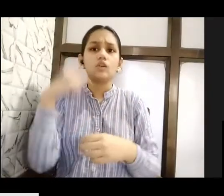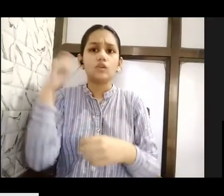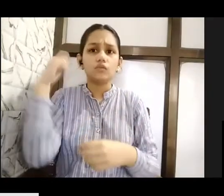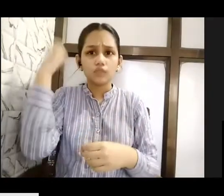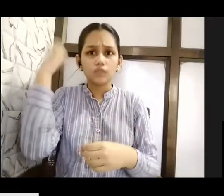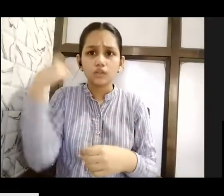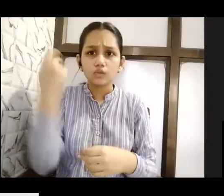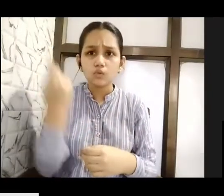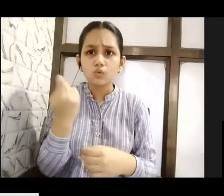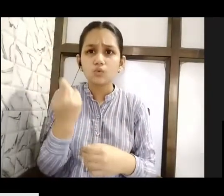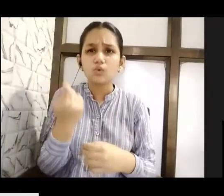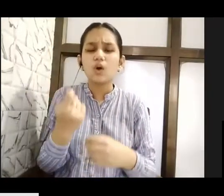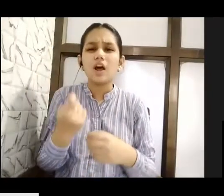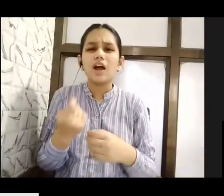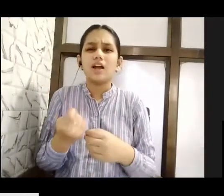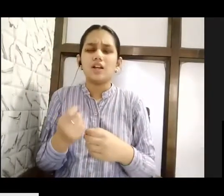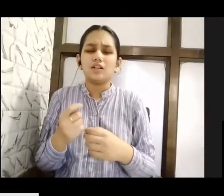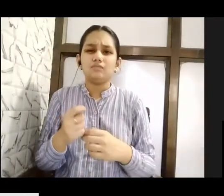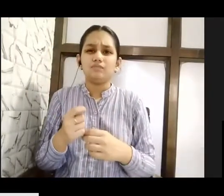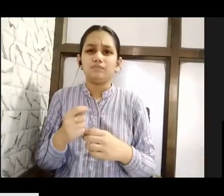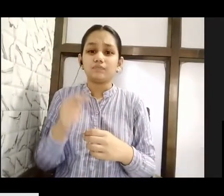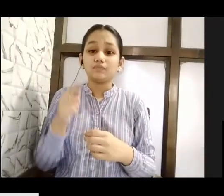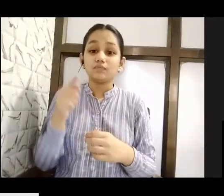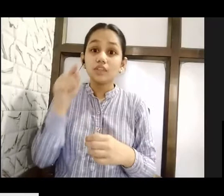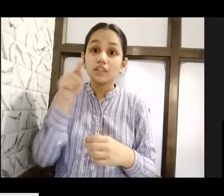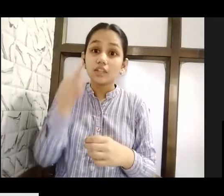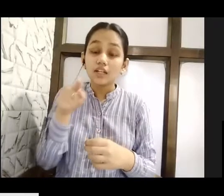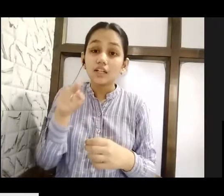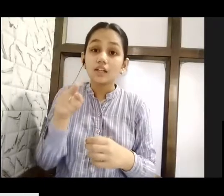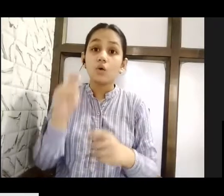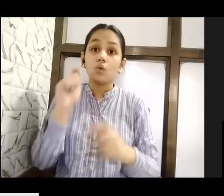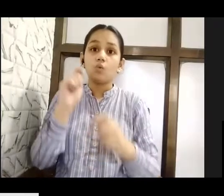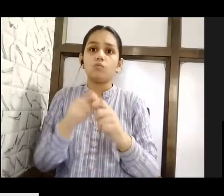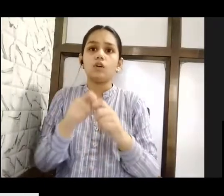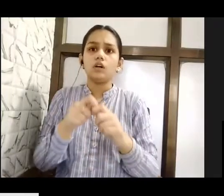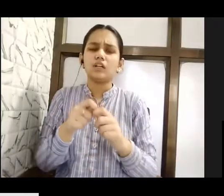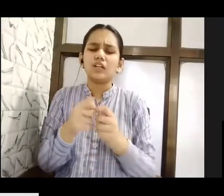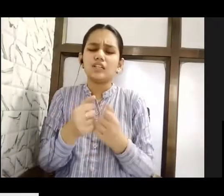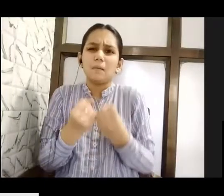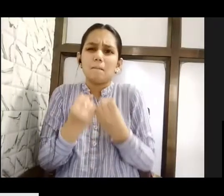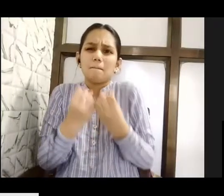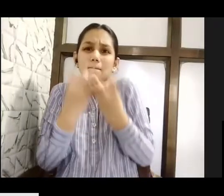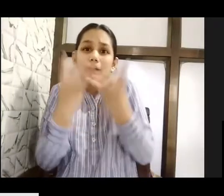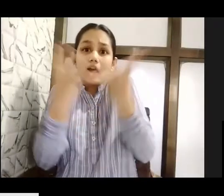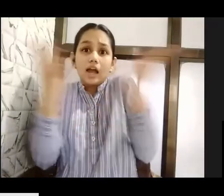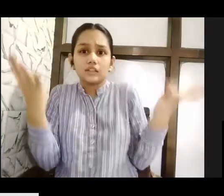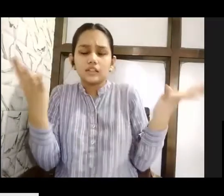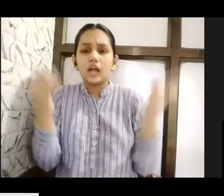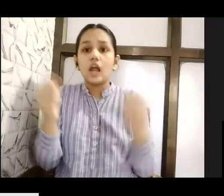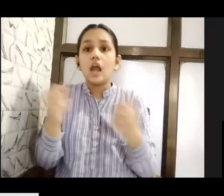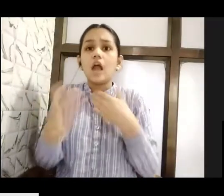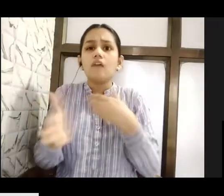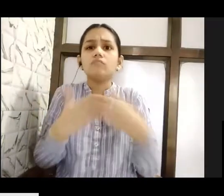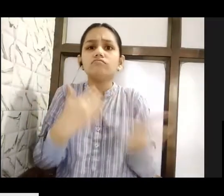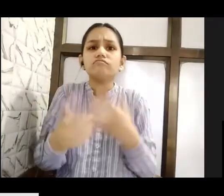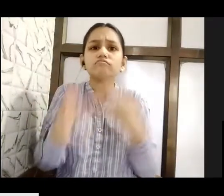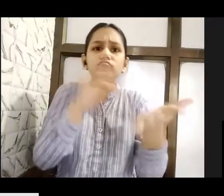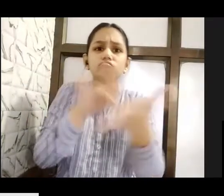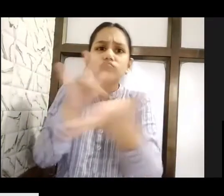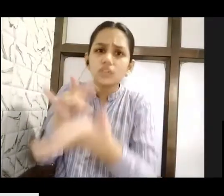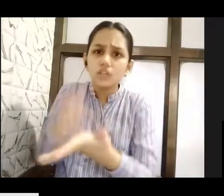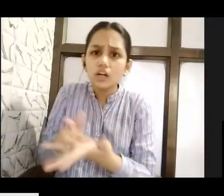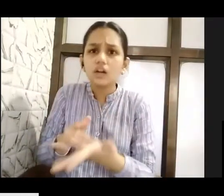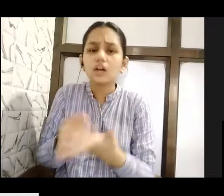and the potential is limitless. You can publish anywhere, you can design